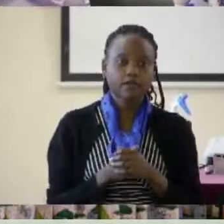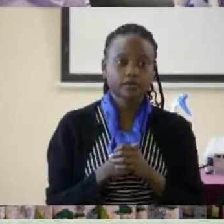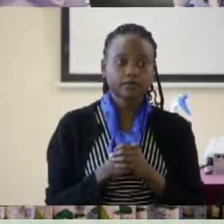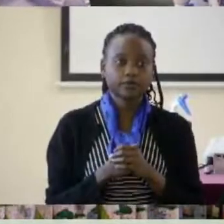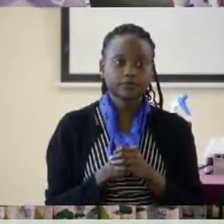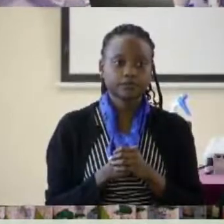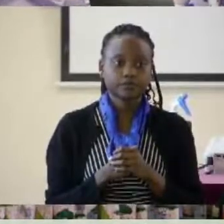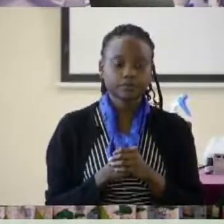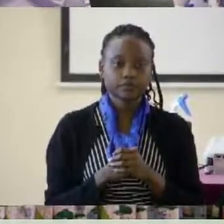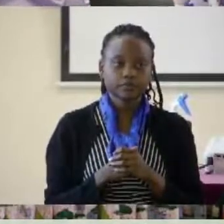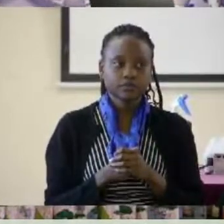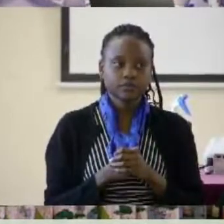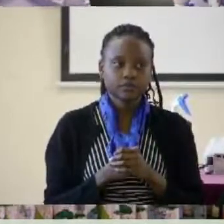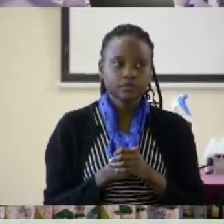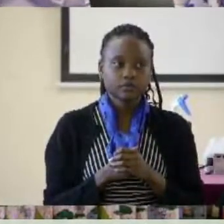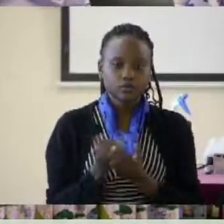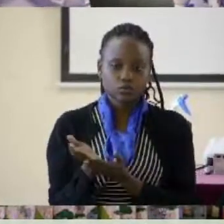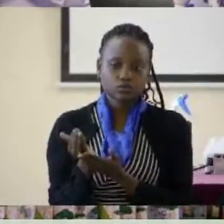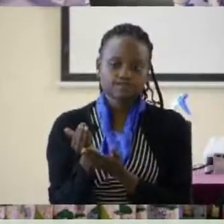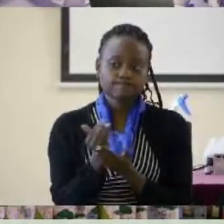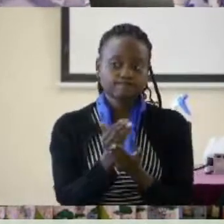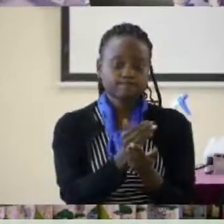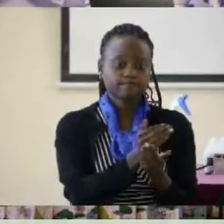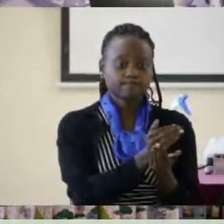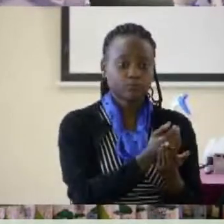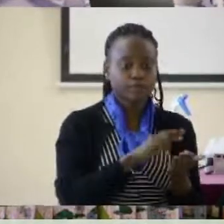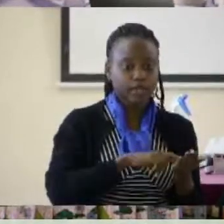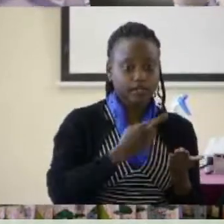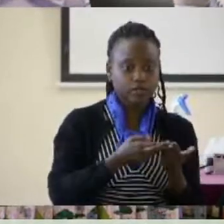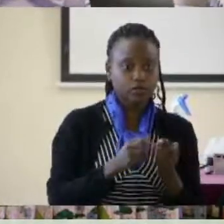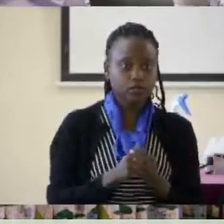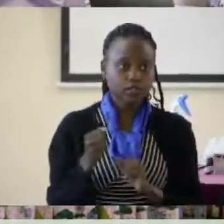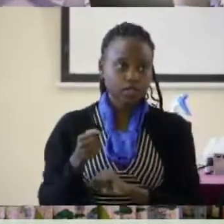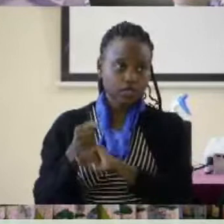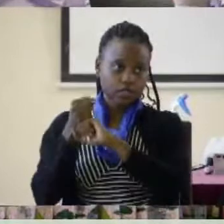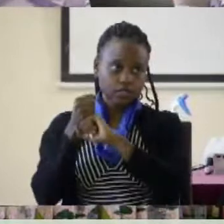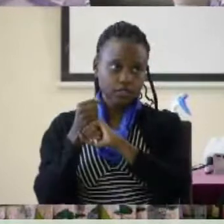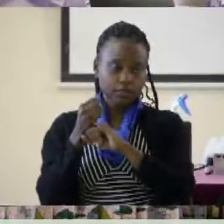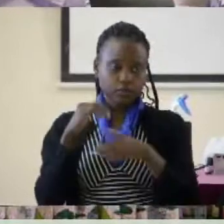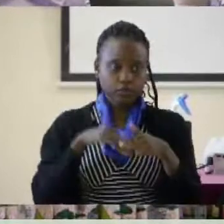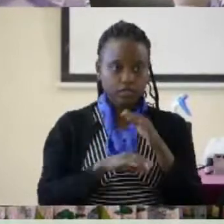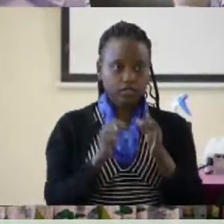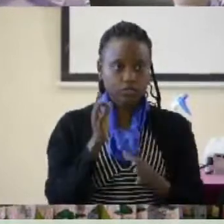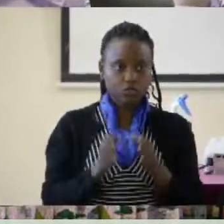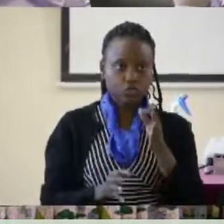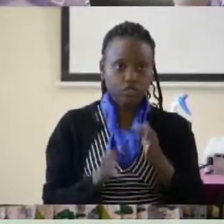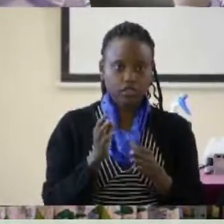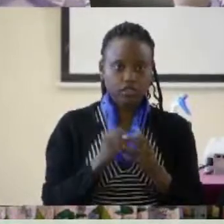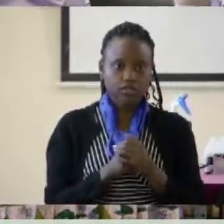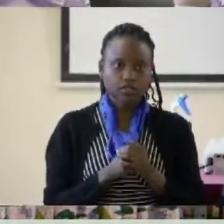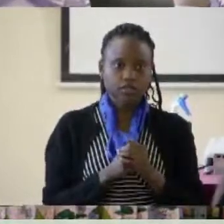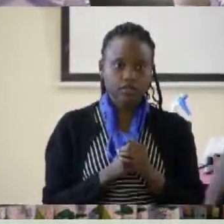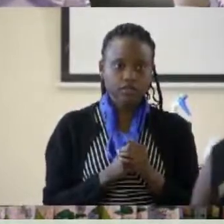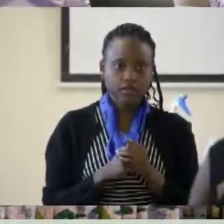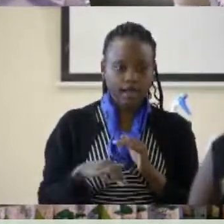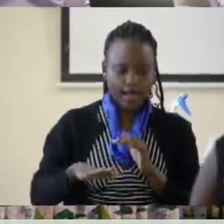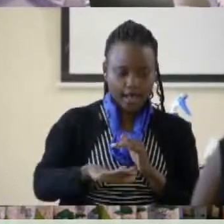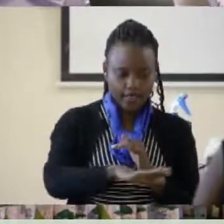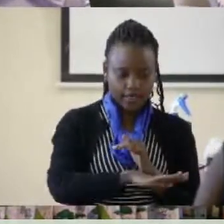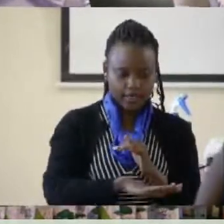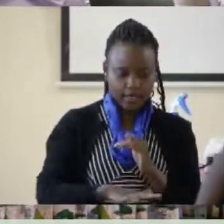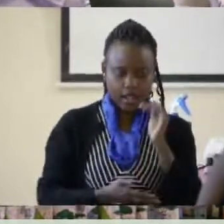will be to mobilize resources and support access to justice at the grassroots